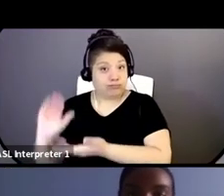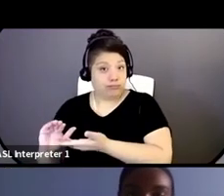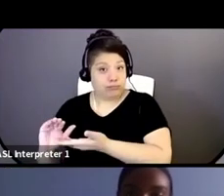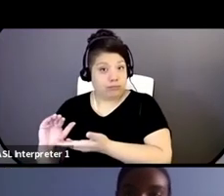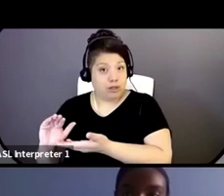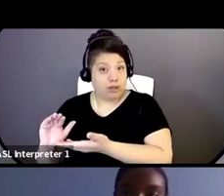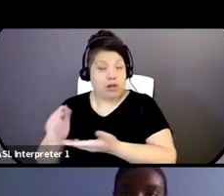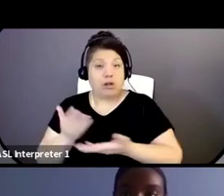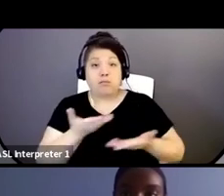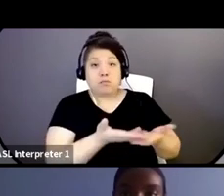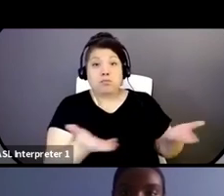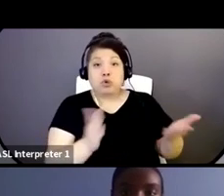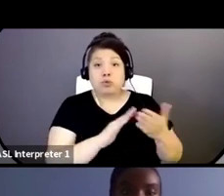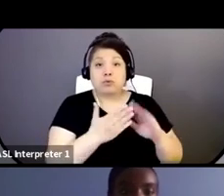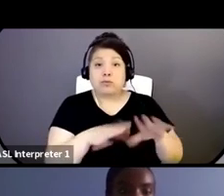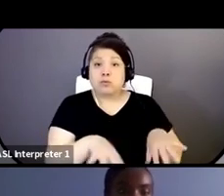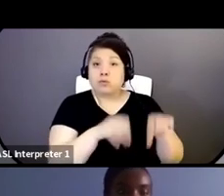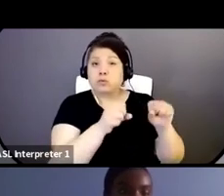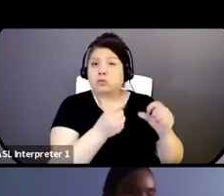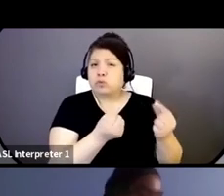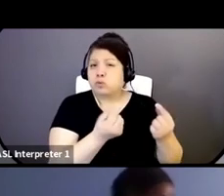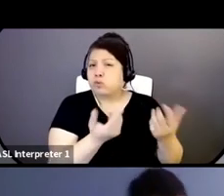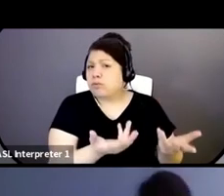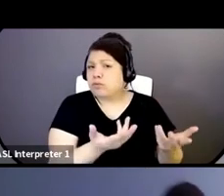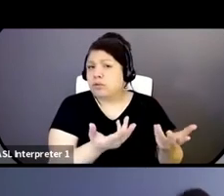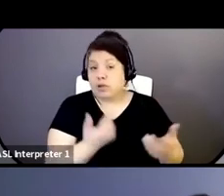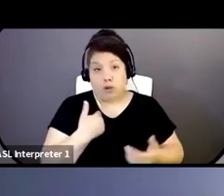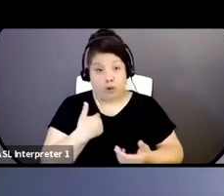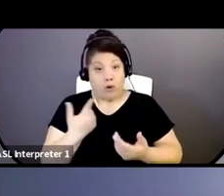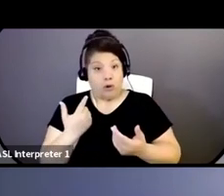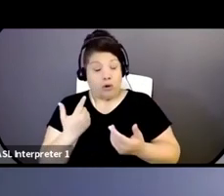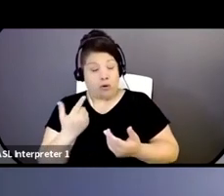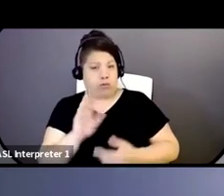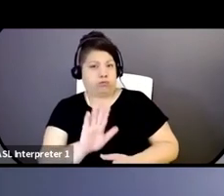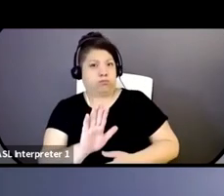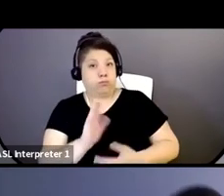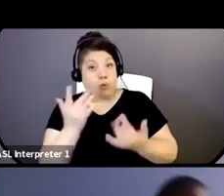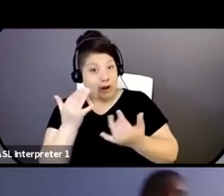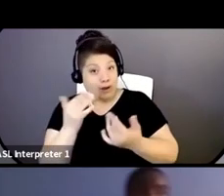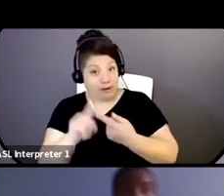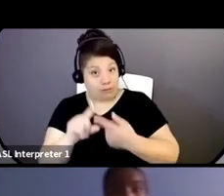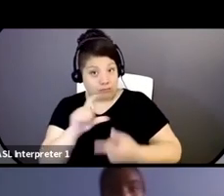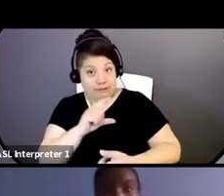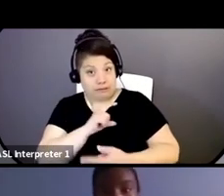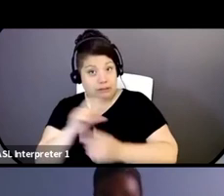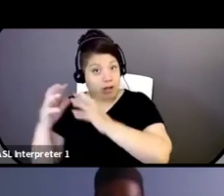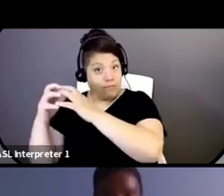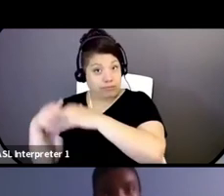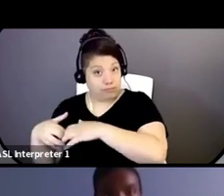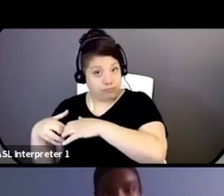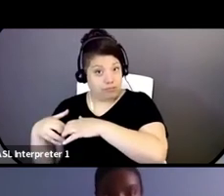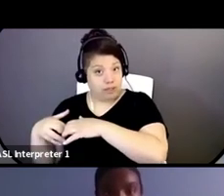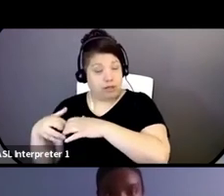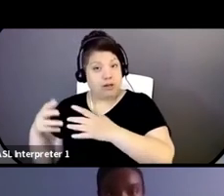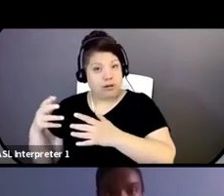Well, so I don't actually think we need to wait for cops to be gone, because it's gonna take them quite a while to just sort